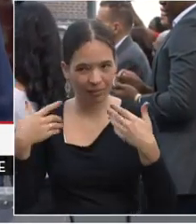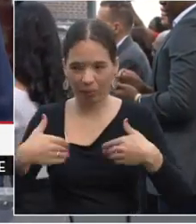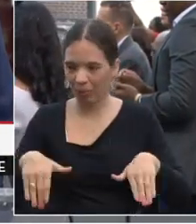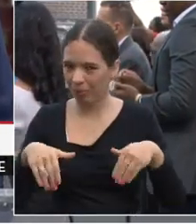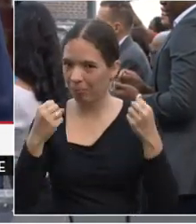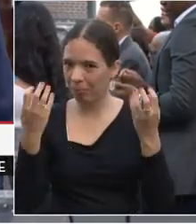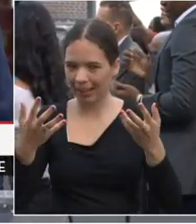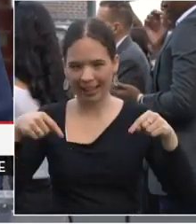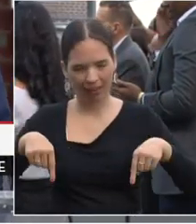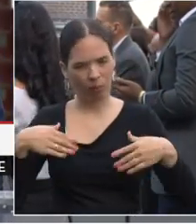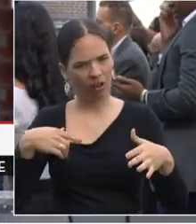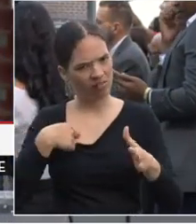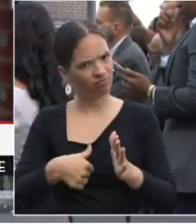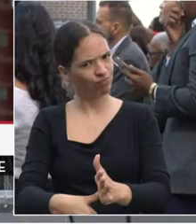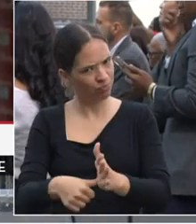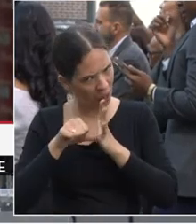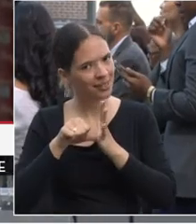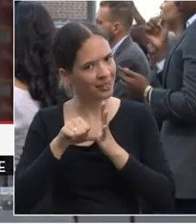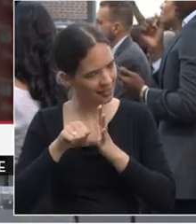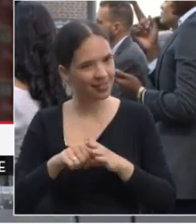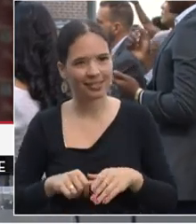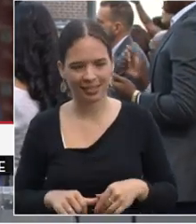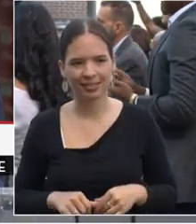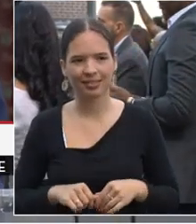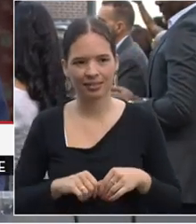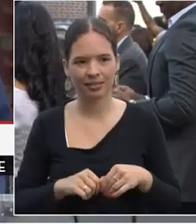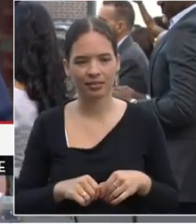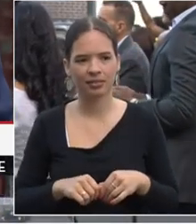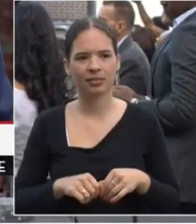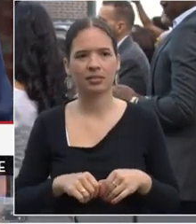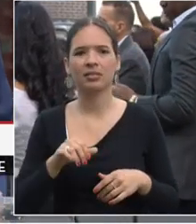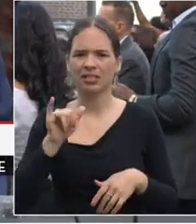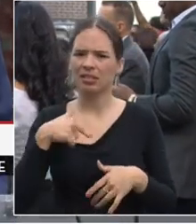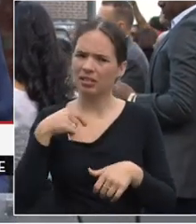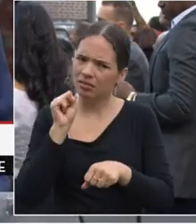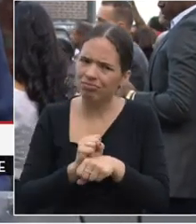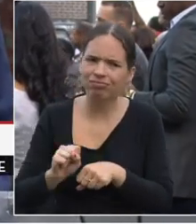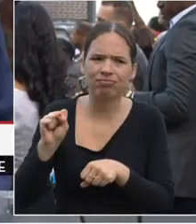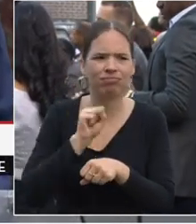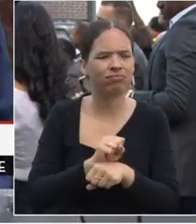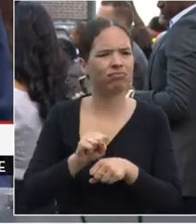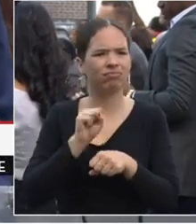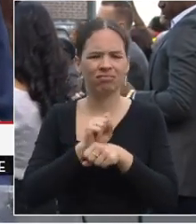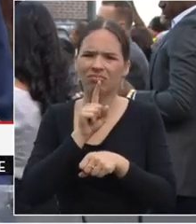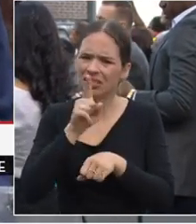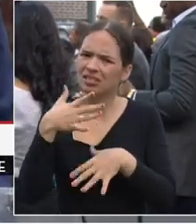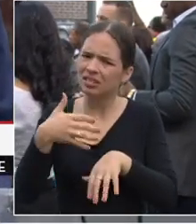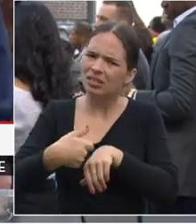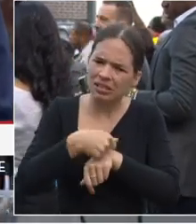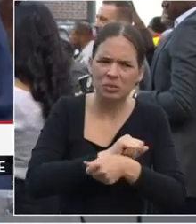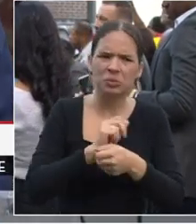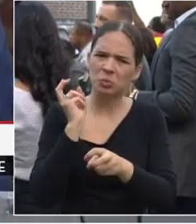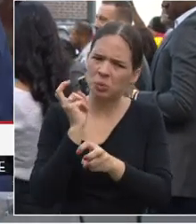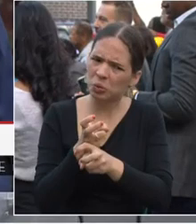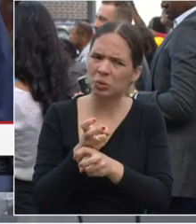I really am glad I worked relentlessly during my time as mayor, and then worked with